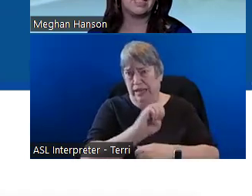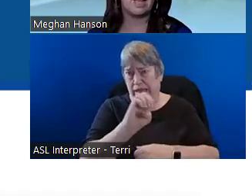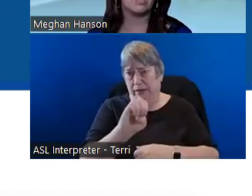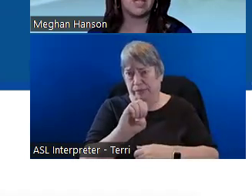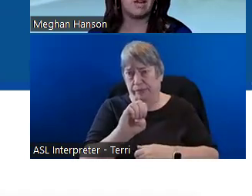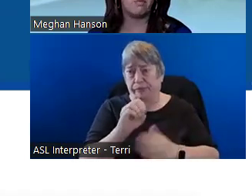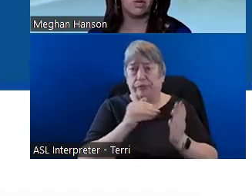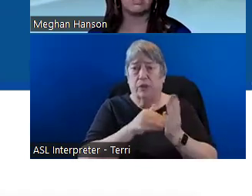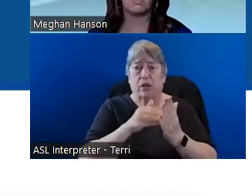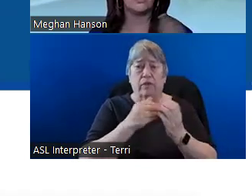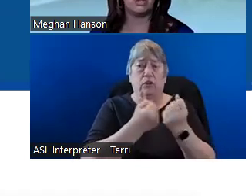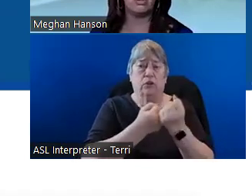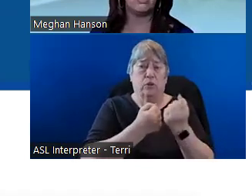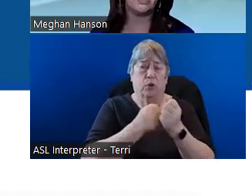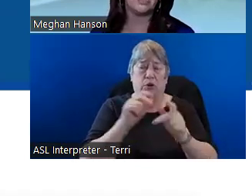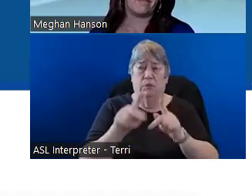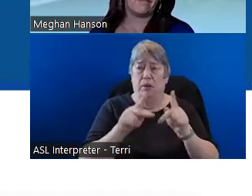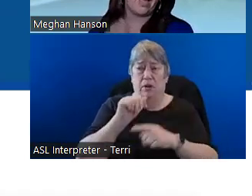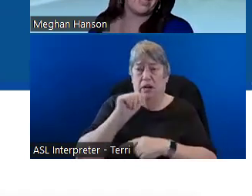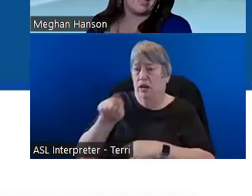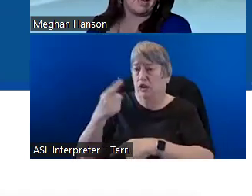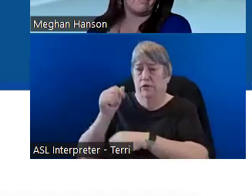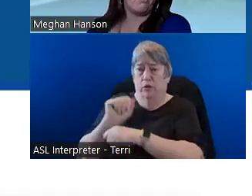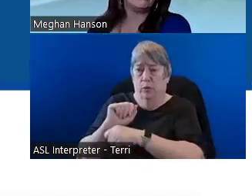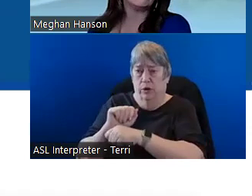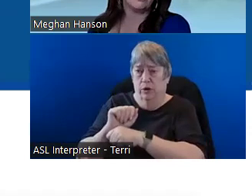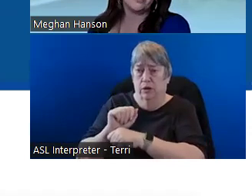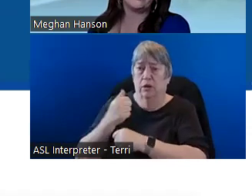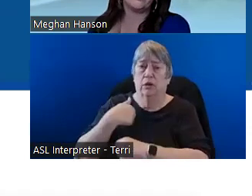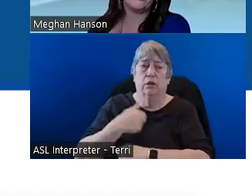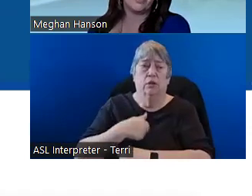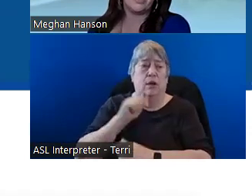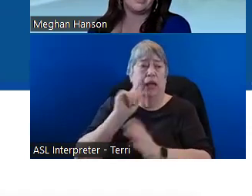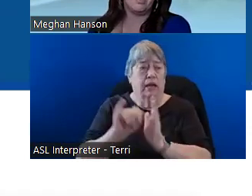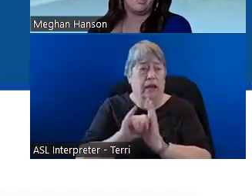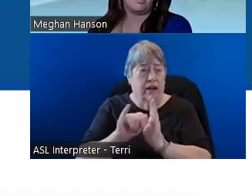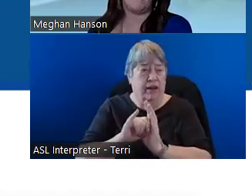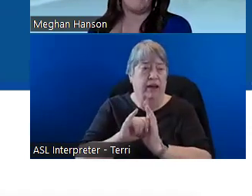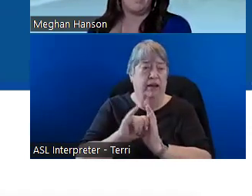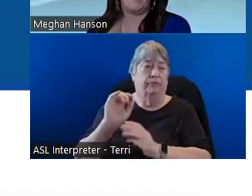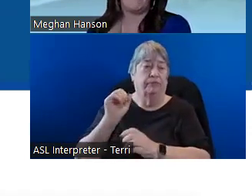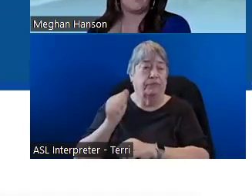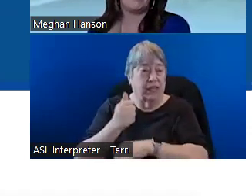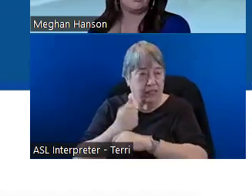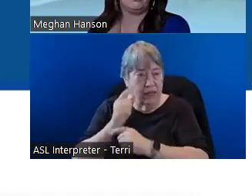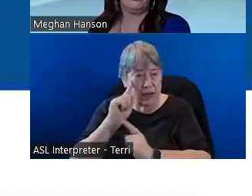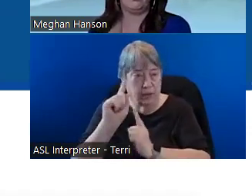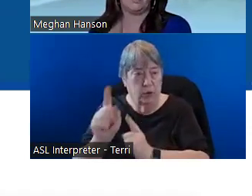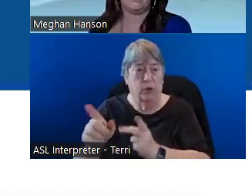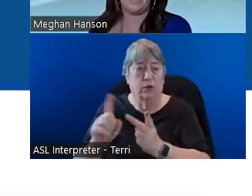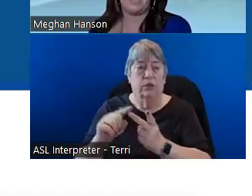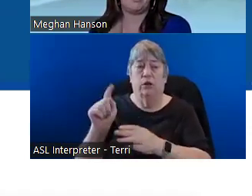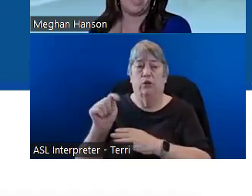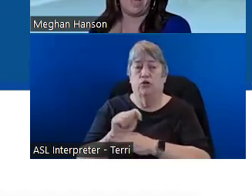people and things outside of work. So while we do the identifying and setting of goals, training and retraining, helping them